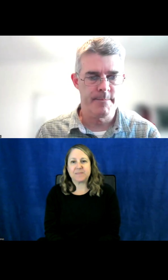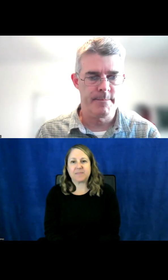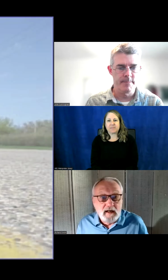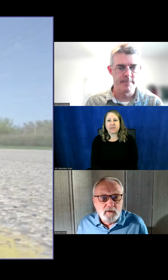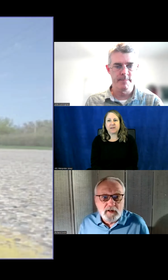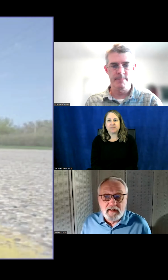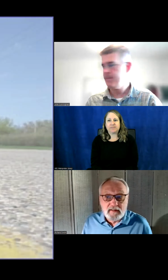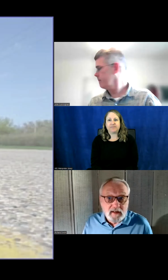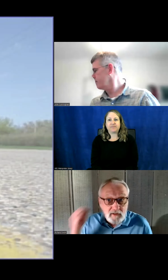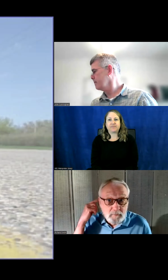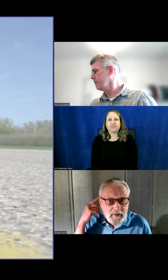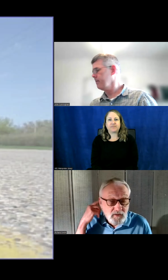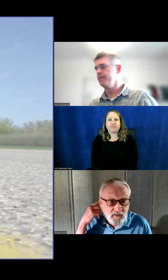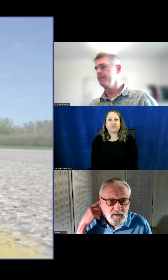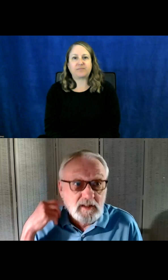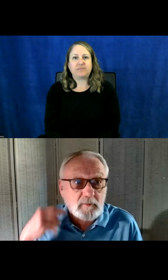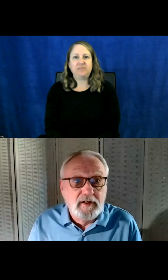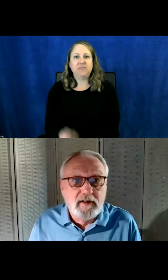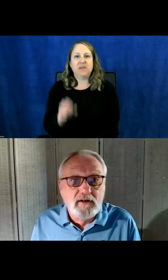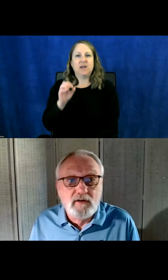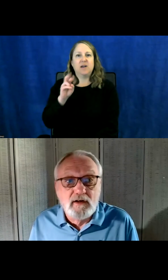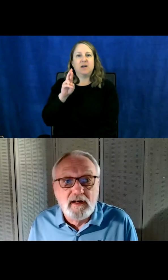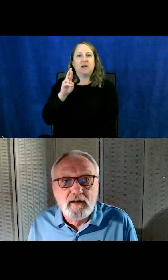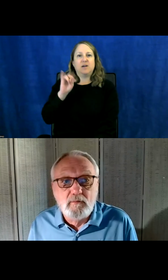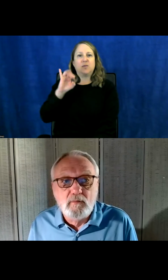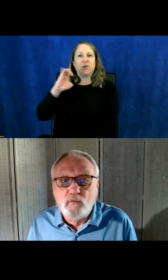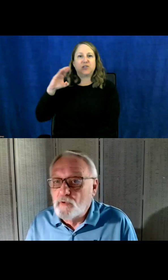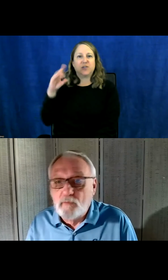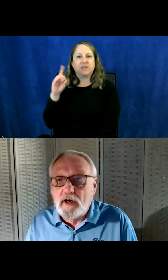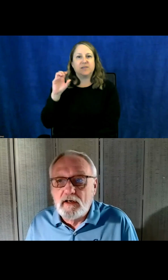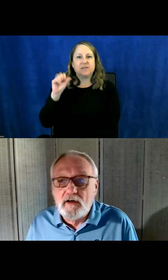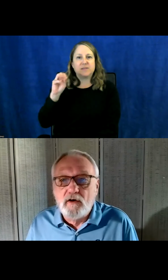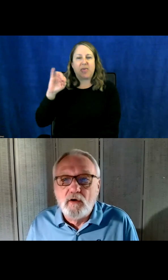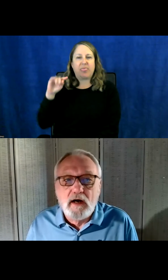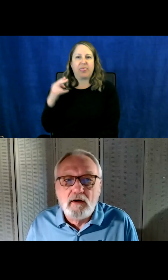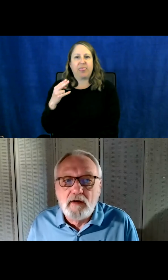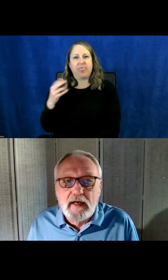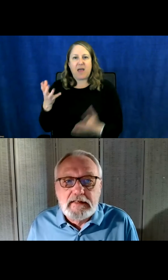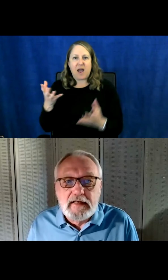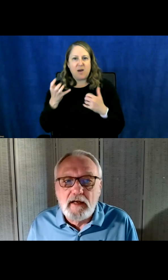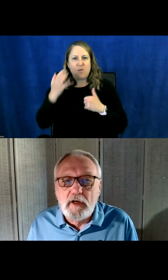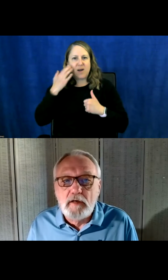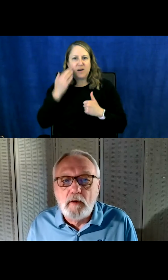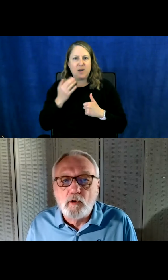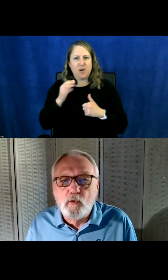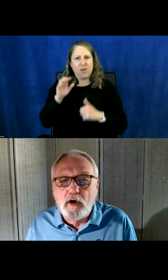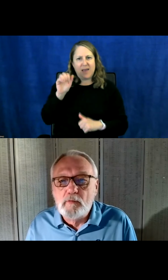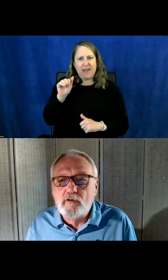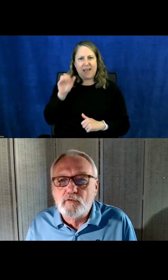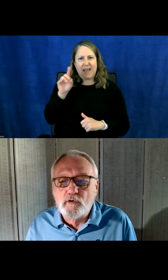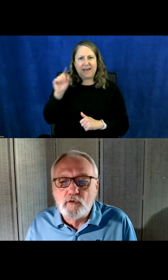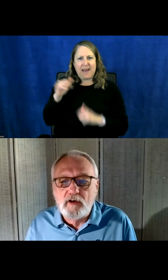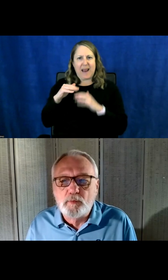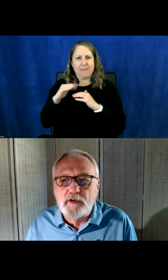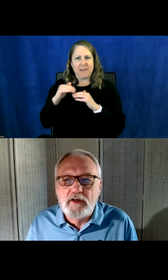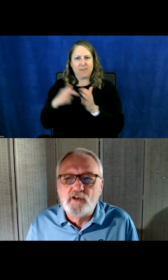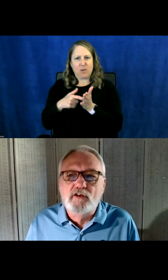Okay, I want to get down to the basics a little bit here. We want to know, are ADA minimum requirements